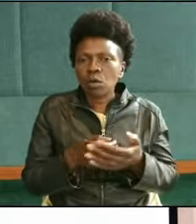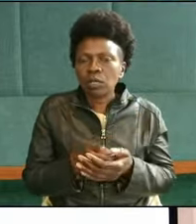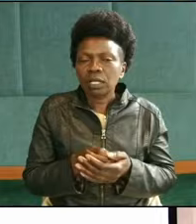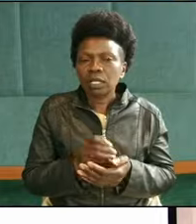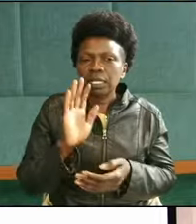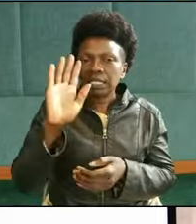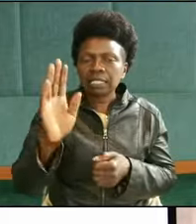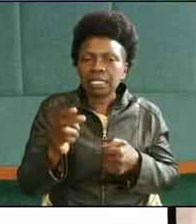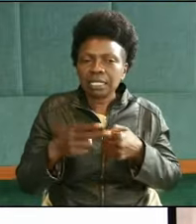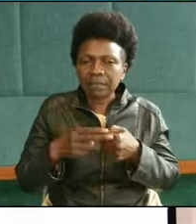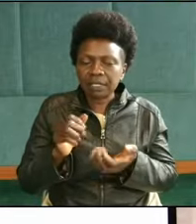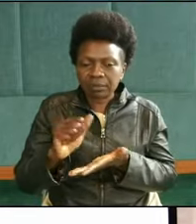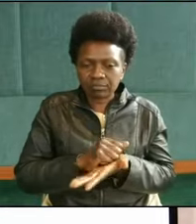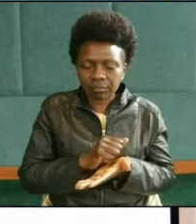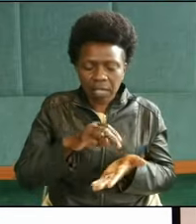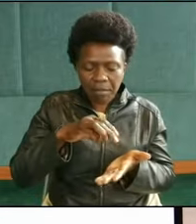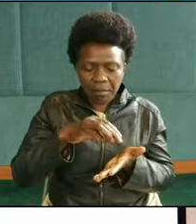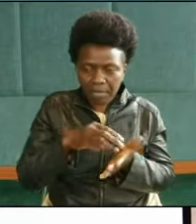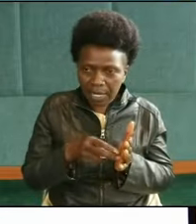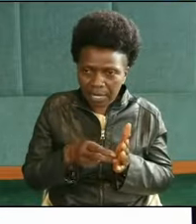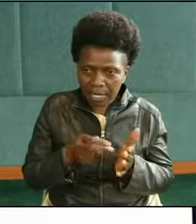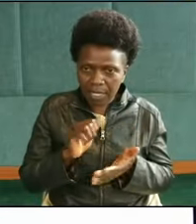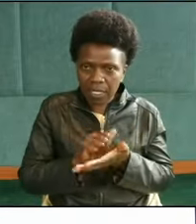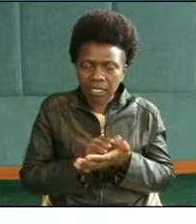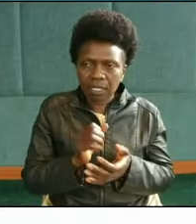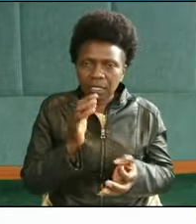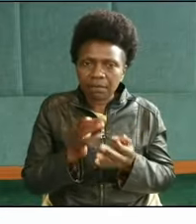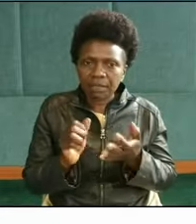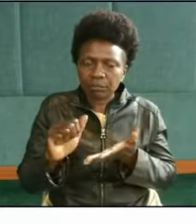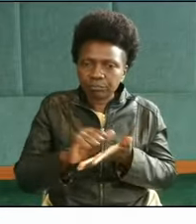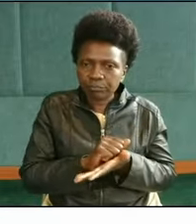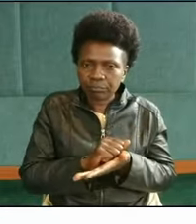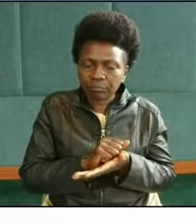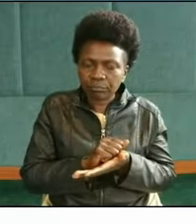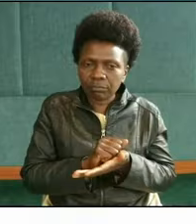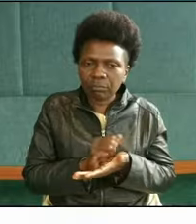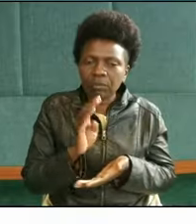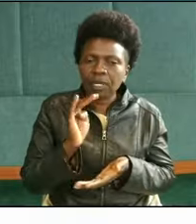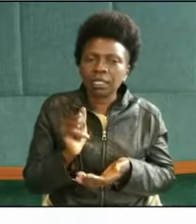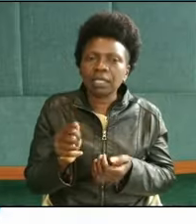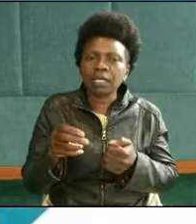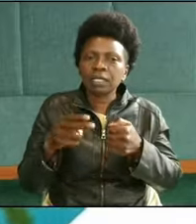seven seals. Meaning that if the seal was sealed by seven seals,